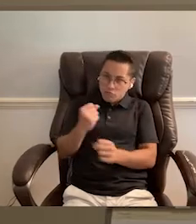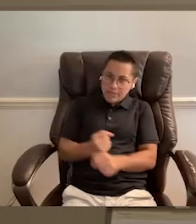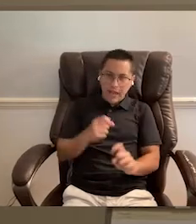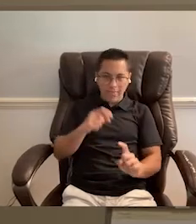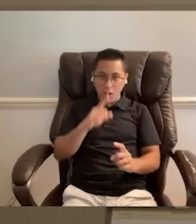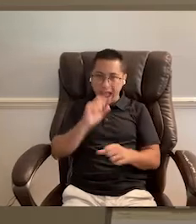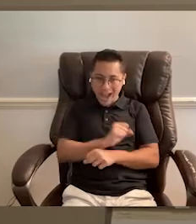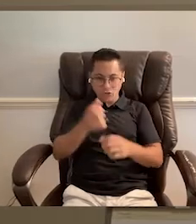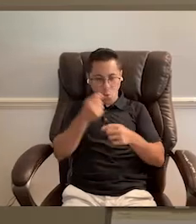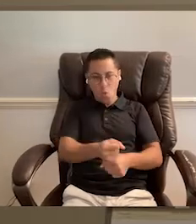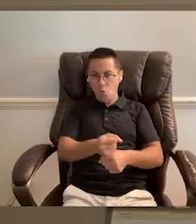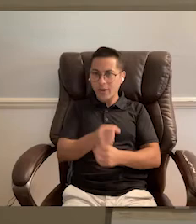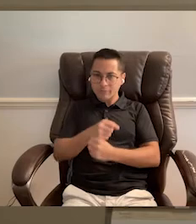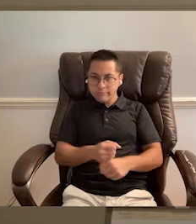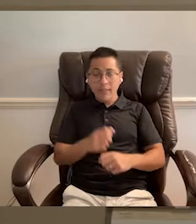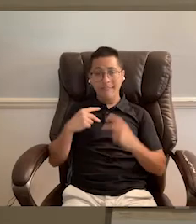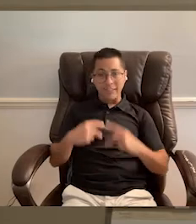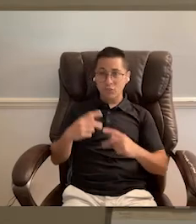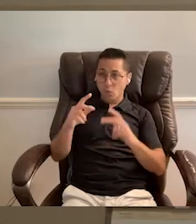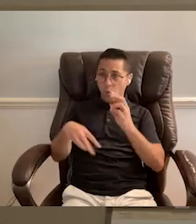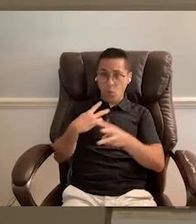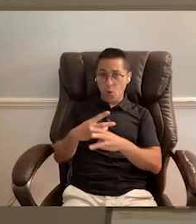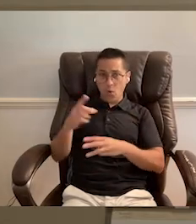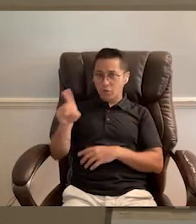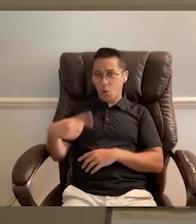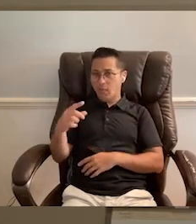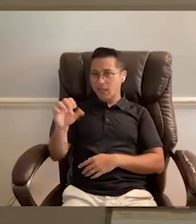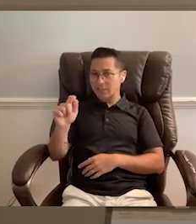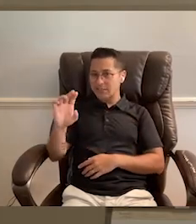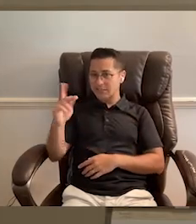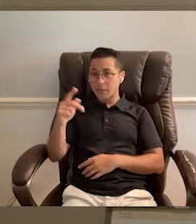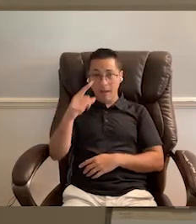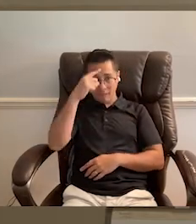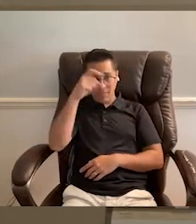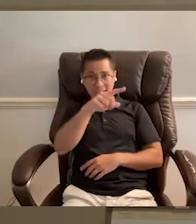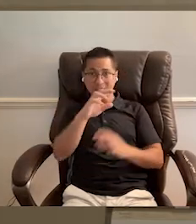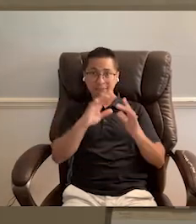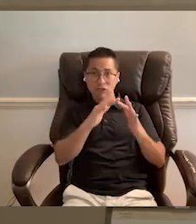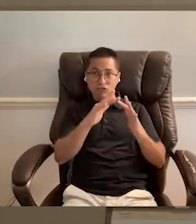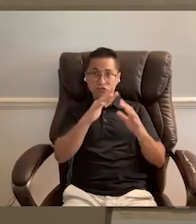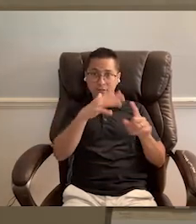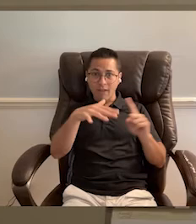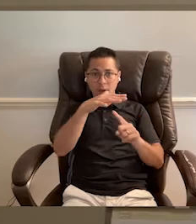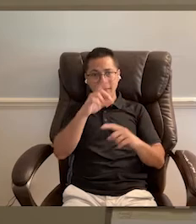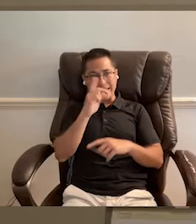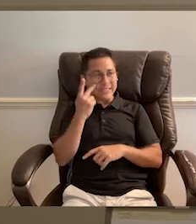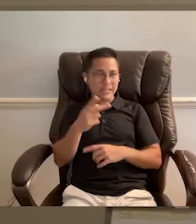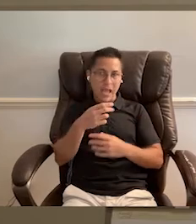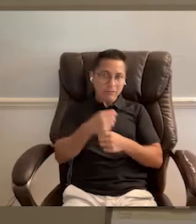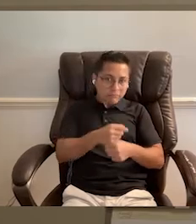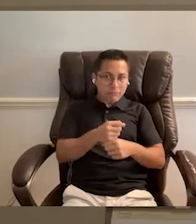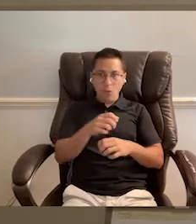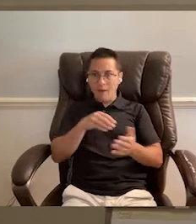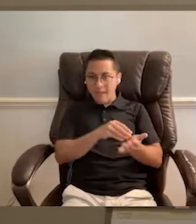and sometimes at the work site, there's also a problem where, okay, I'm there, customer comes in angry, how do you